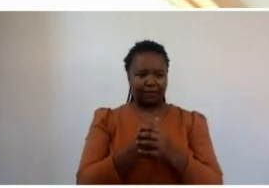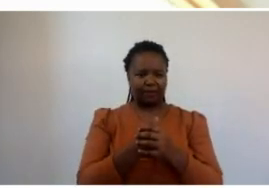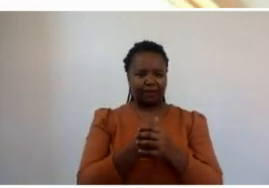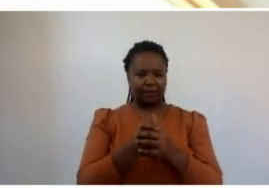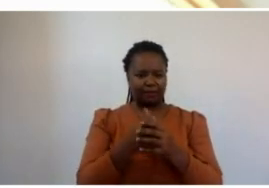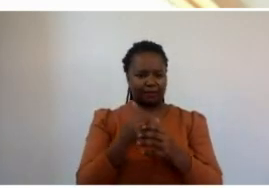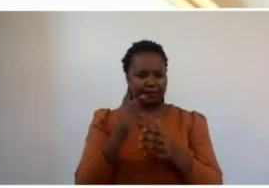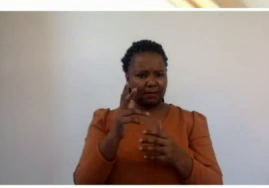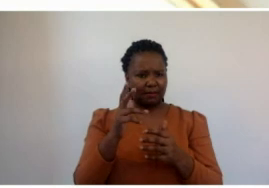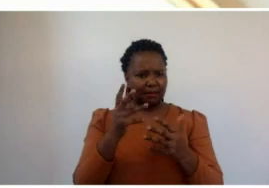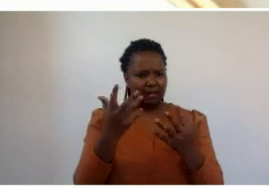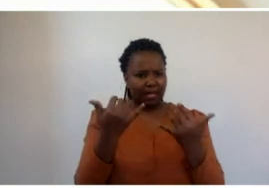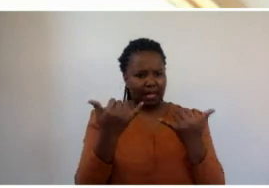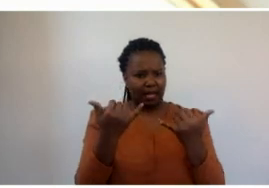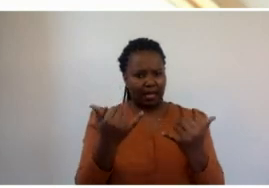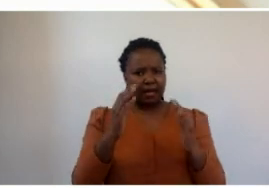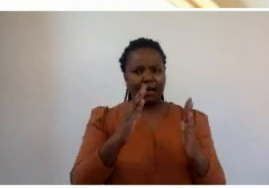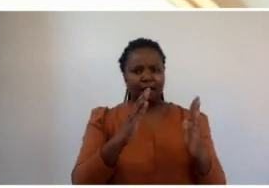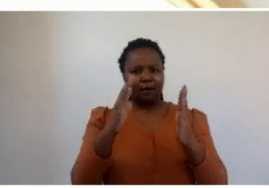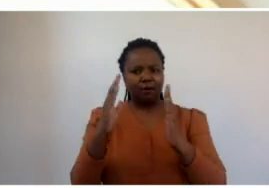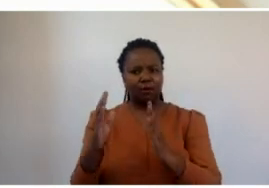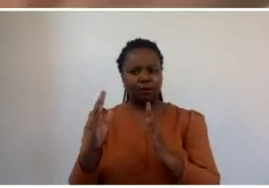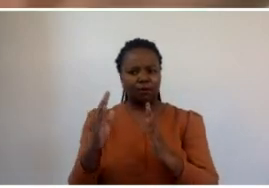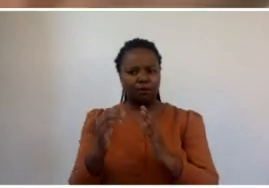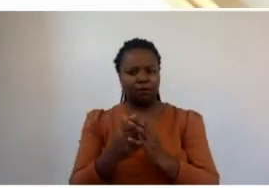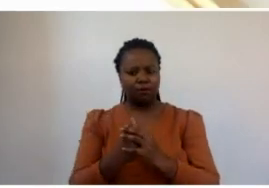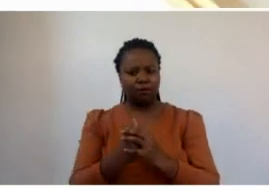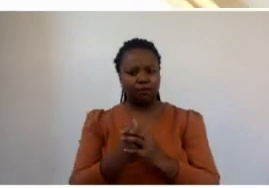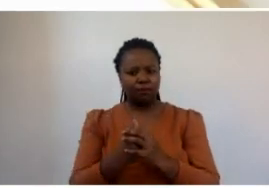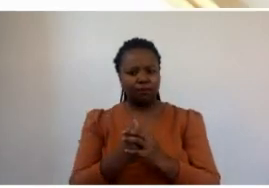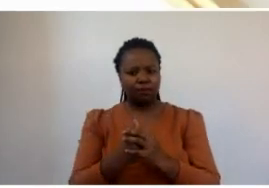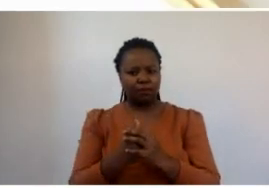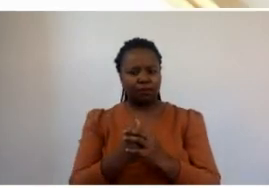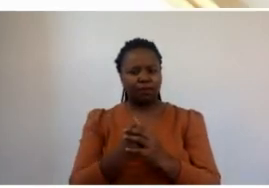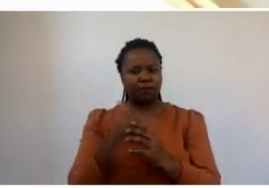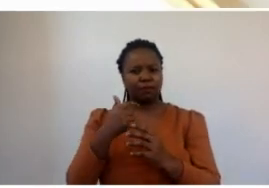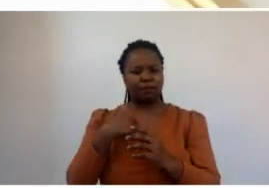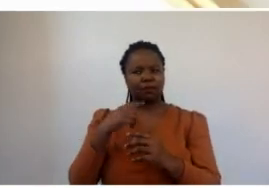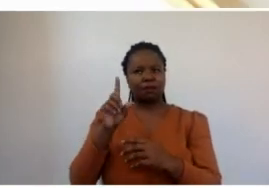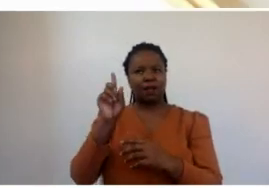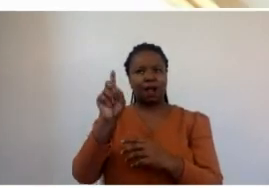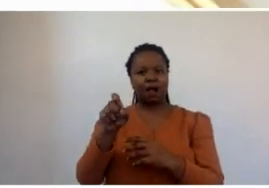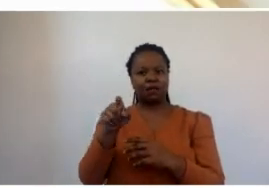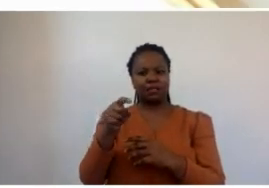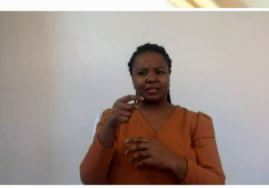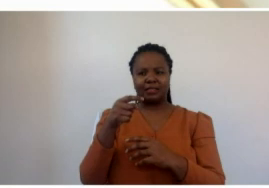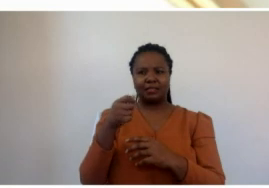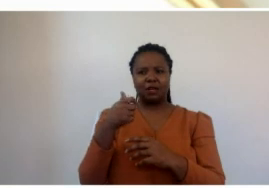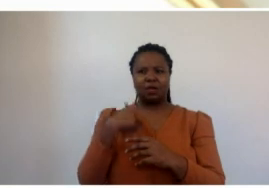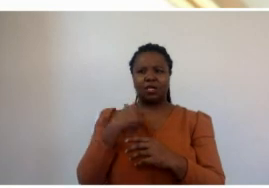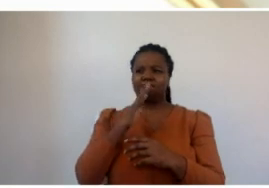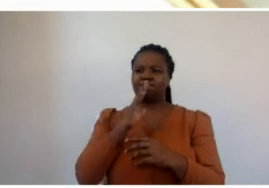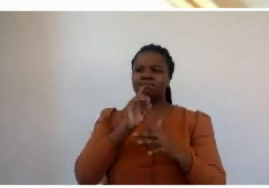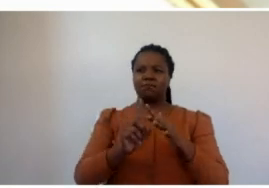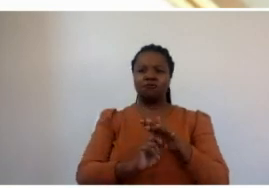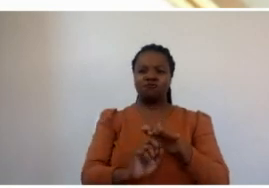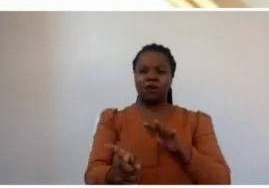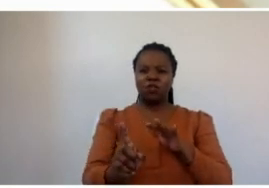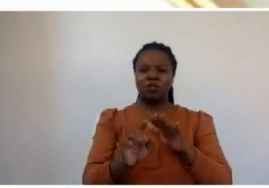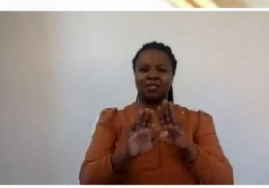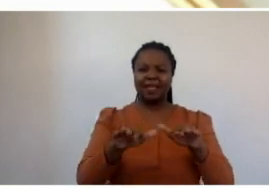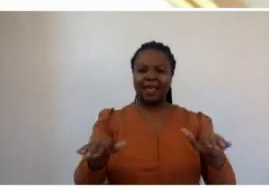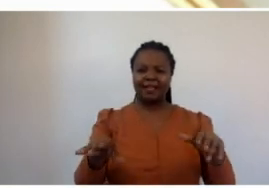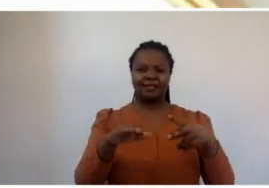I'd like to ask a question. We've talked about refugees, we've talked about kids with special